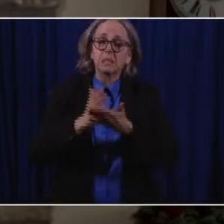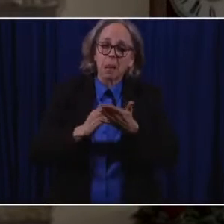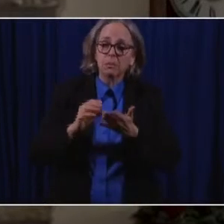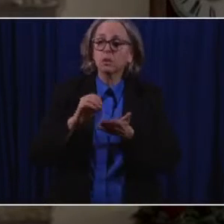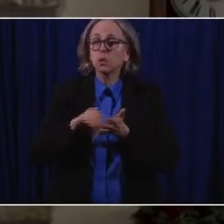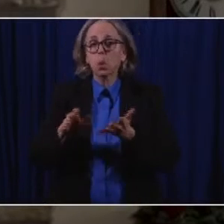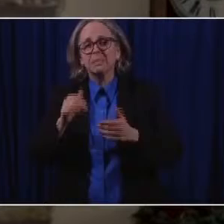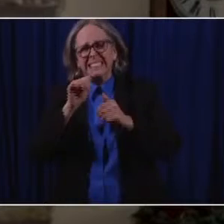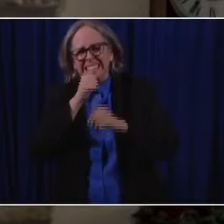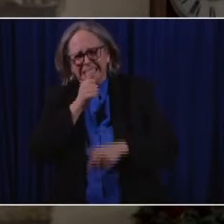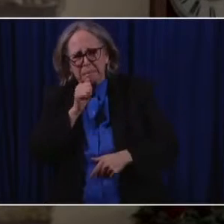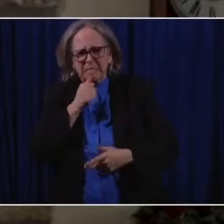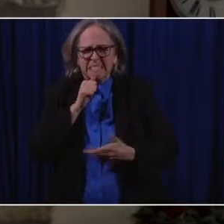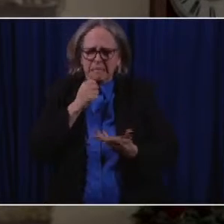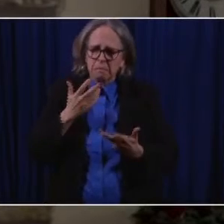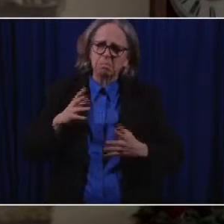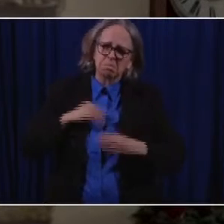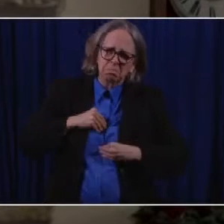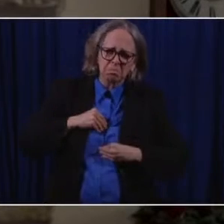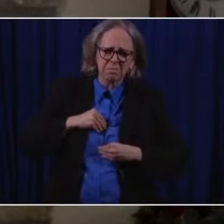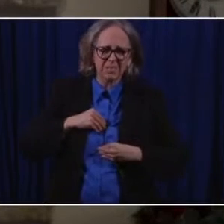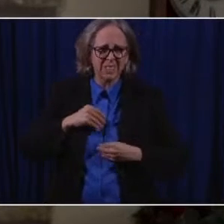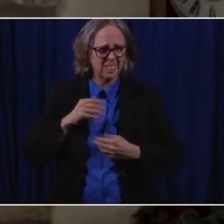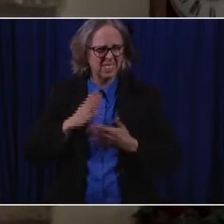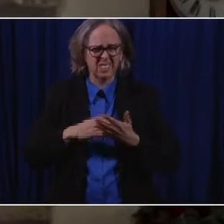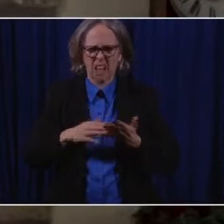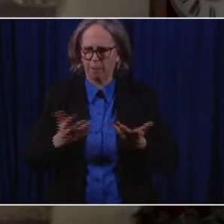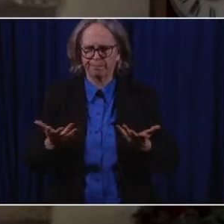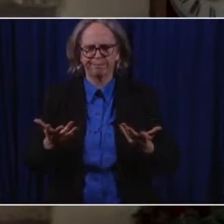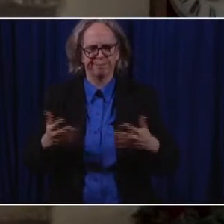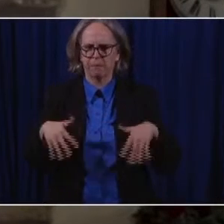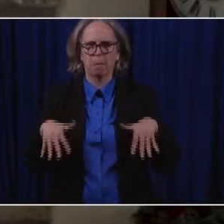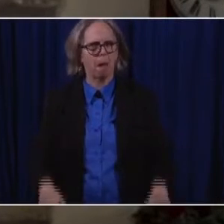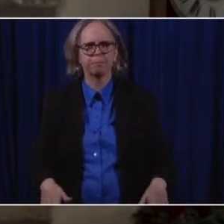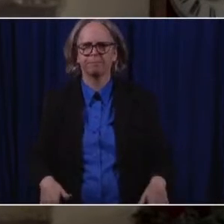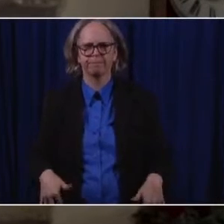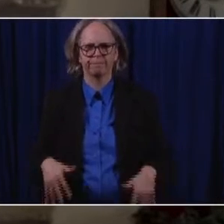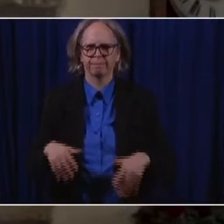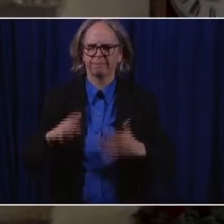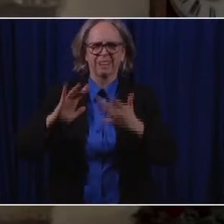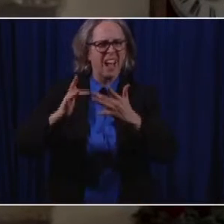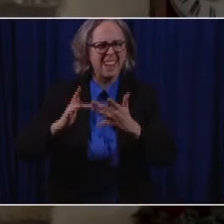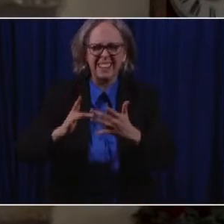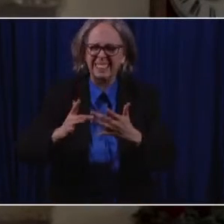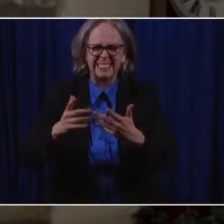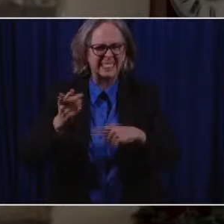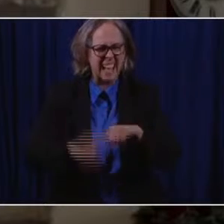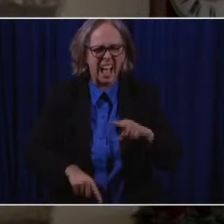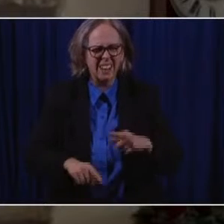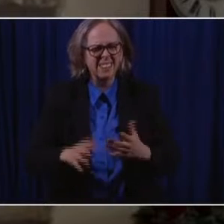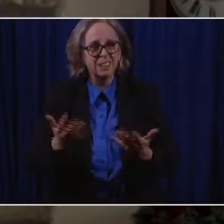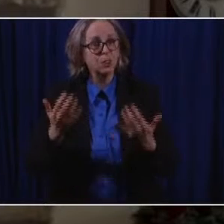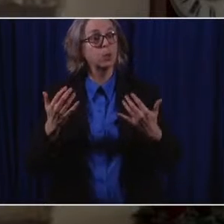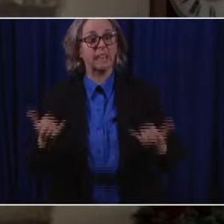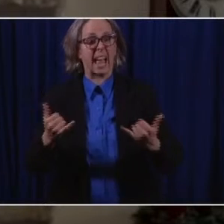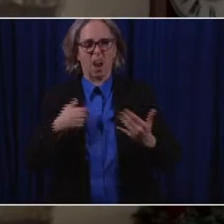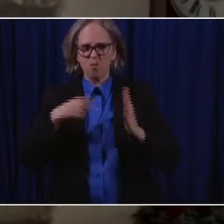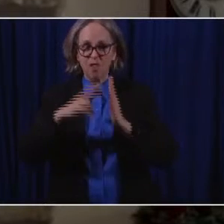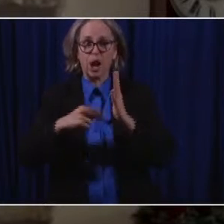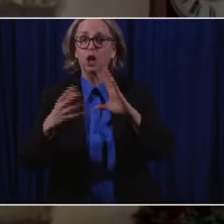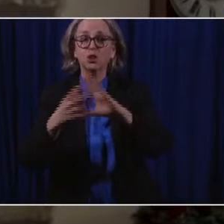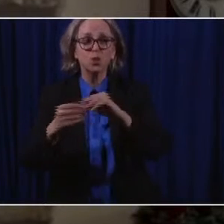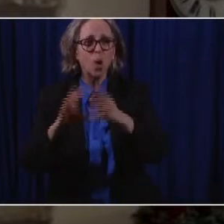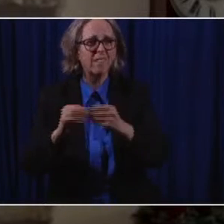There are other students who just don't do well. There was a story today reported out of Cleveland about the number of